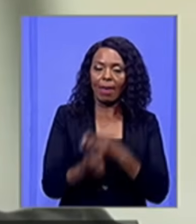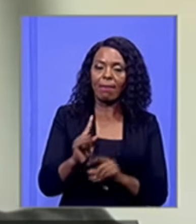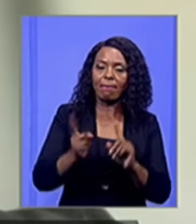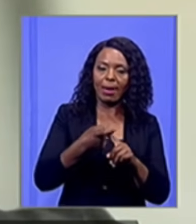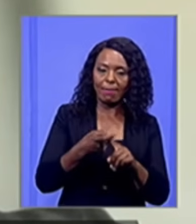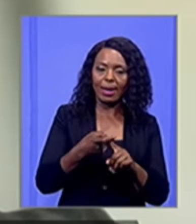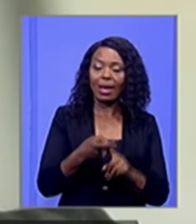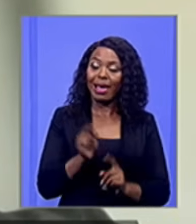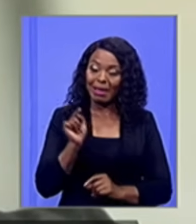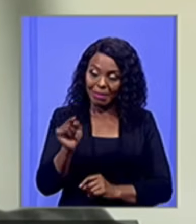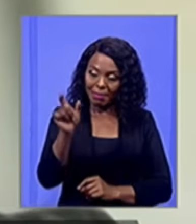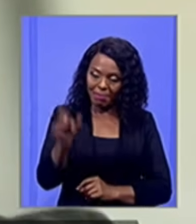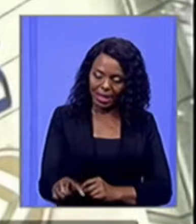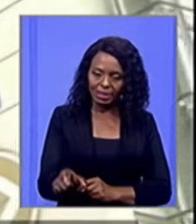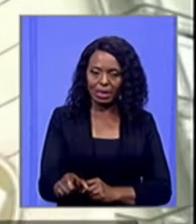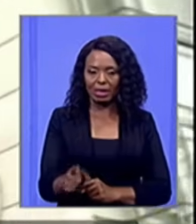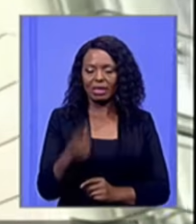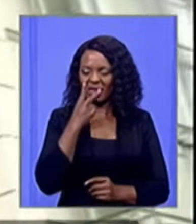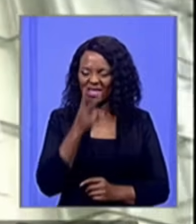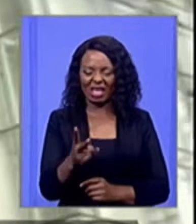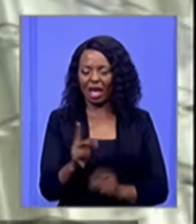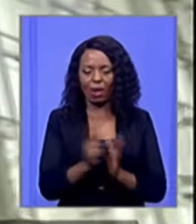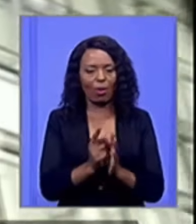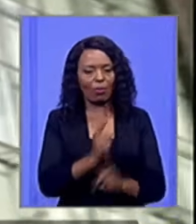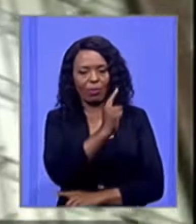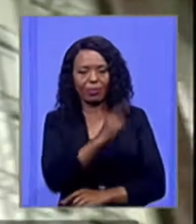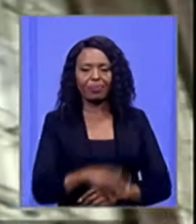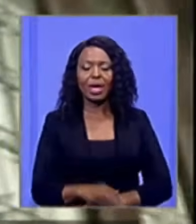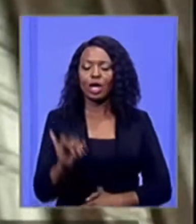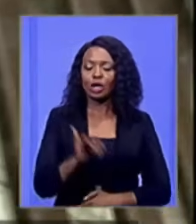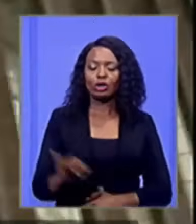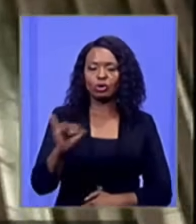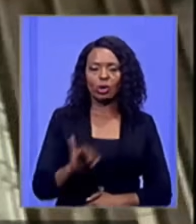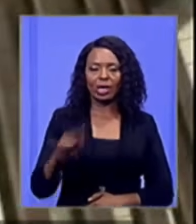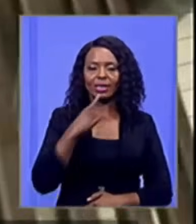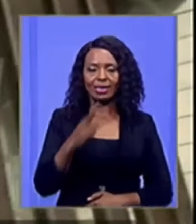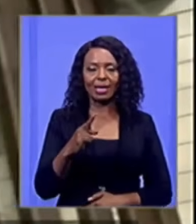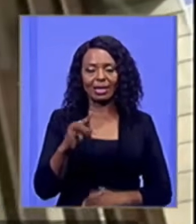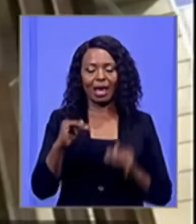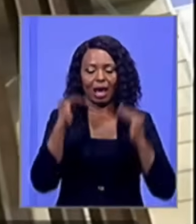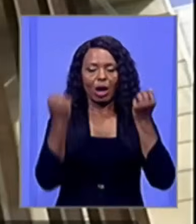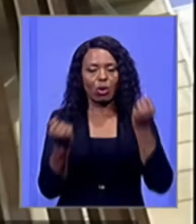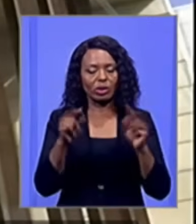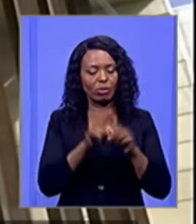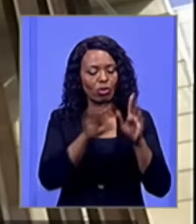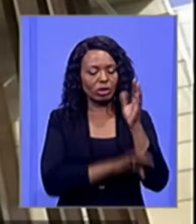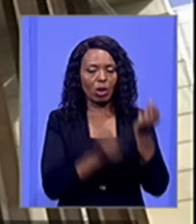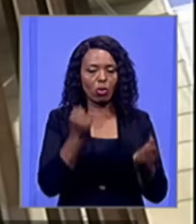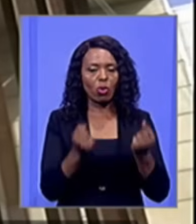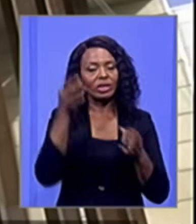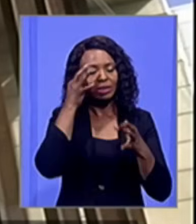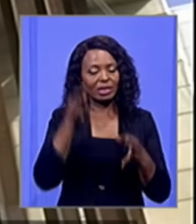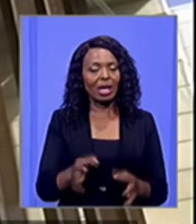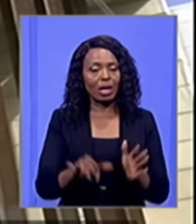they've declared this unlawful. The insurance diri qeto ena ya lekgotla e bohlokwa ka ho fetisisa ho bao ba sebedisang